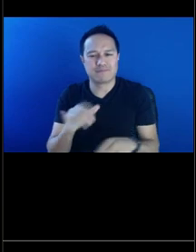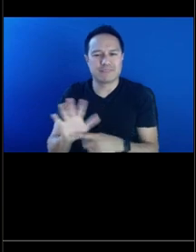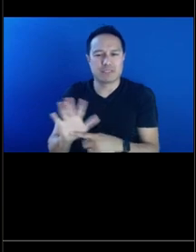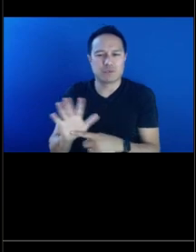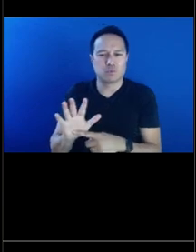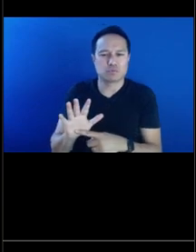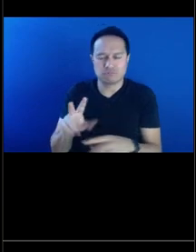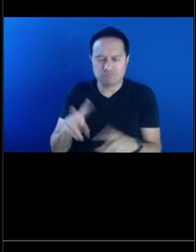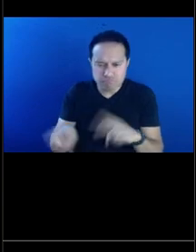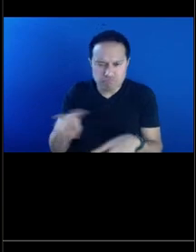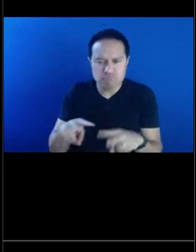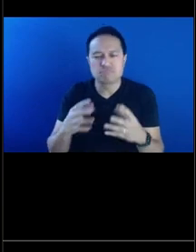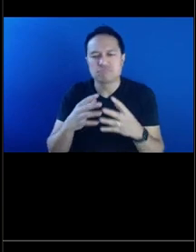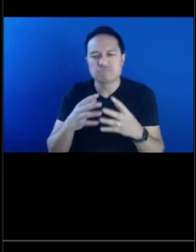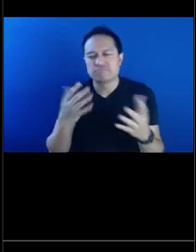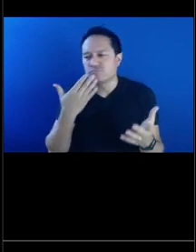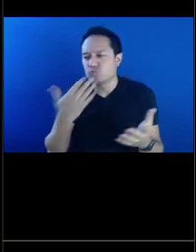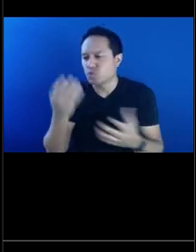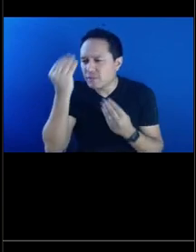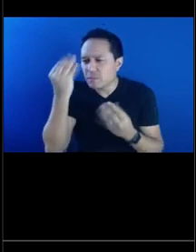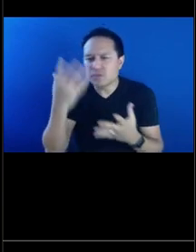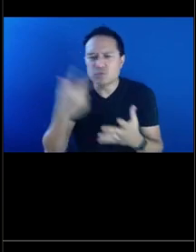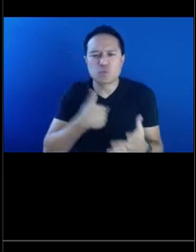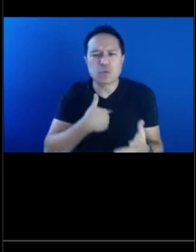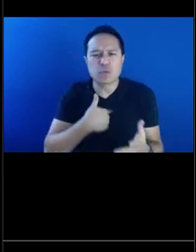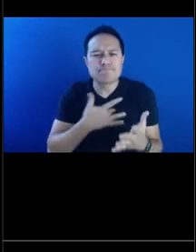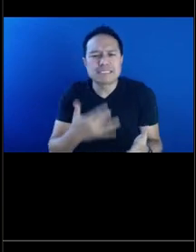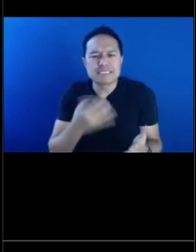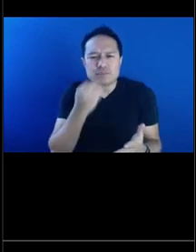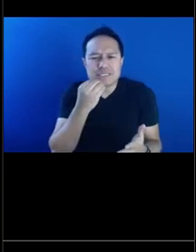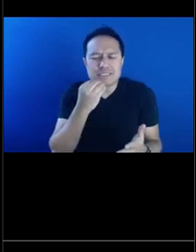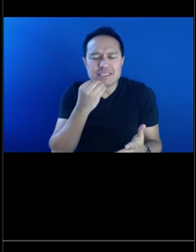of good information about what they're eating, what they're doing down there.